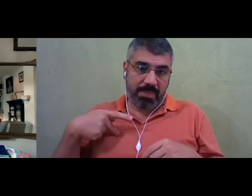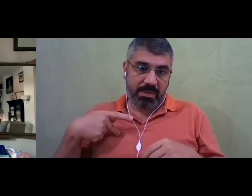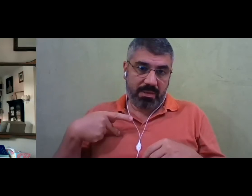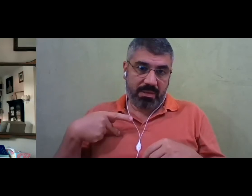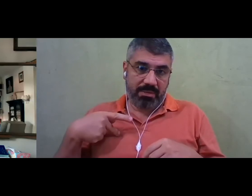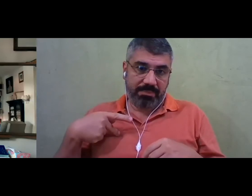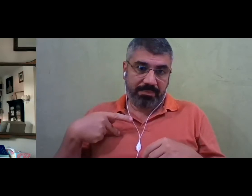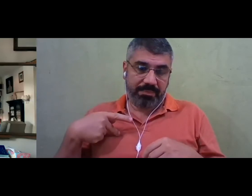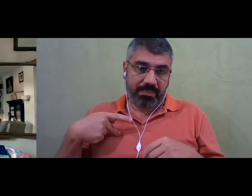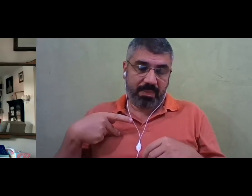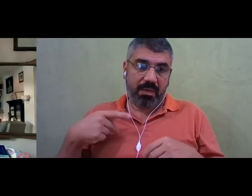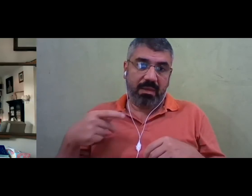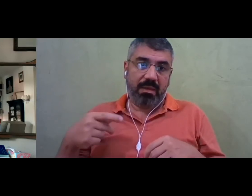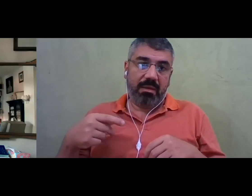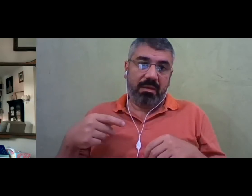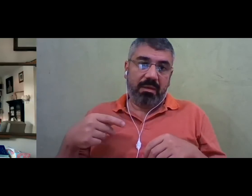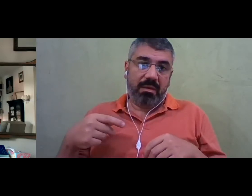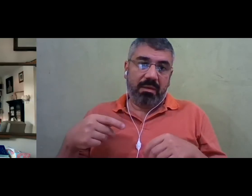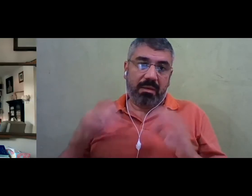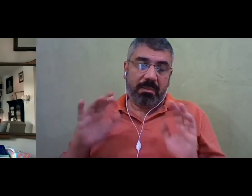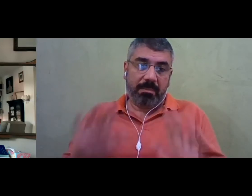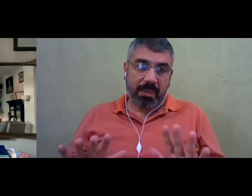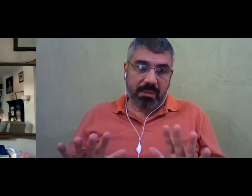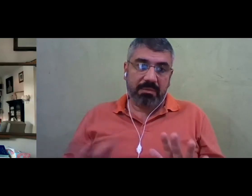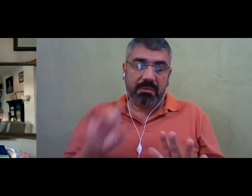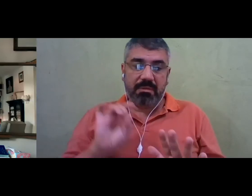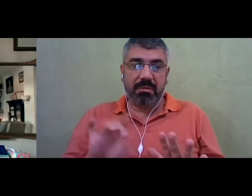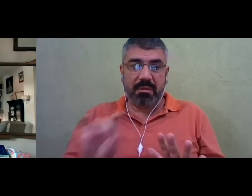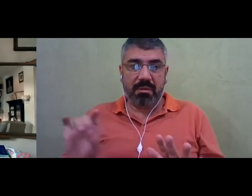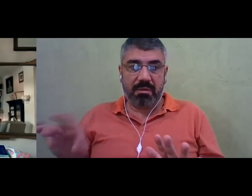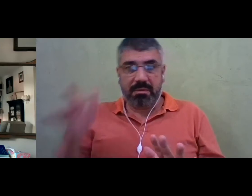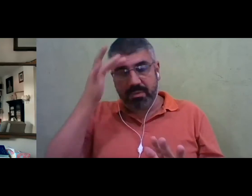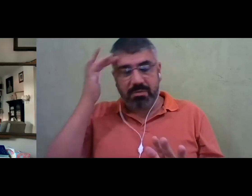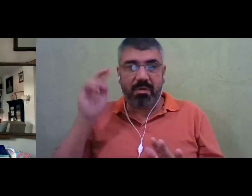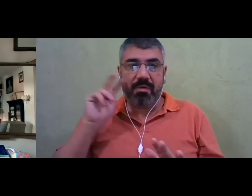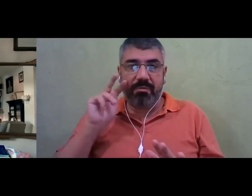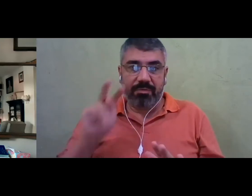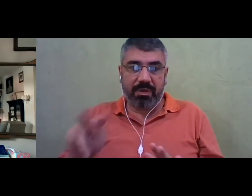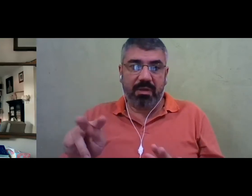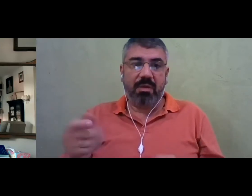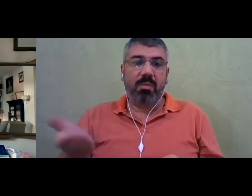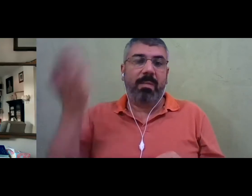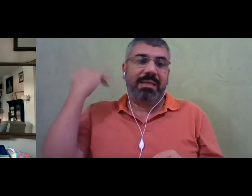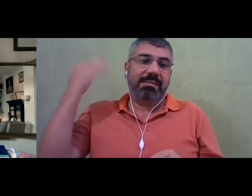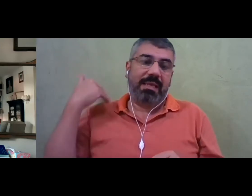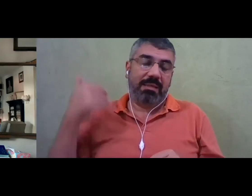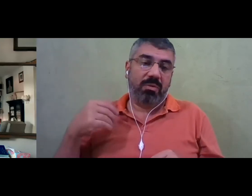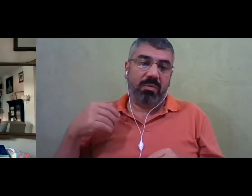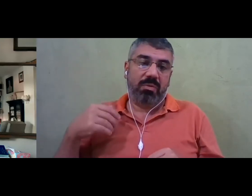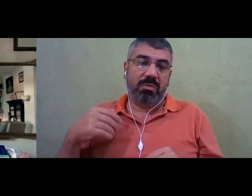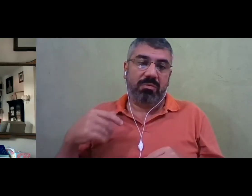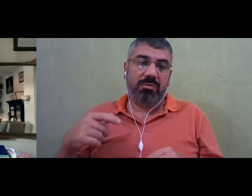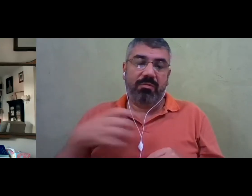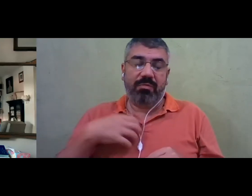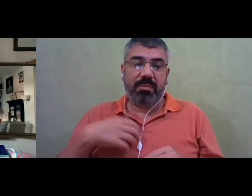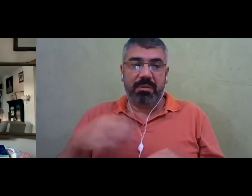them. And it's how you handle those crises. That's what makes you. You make your